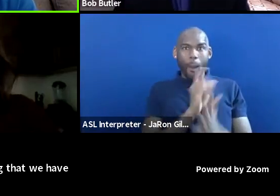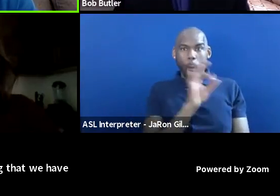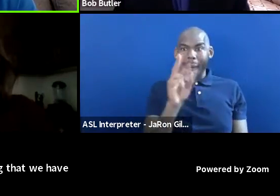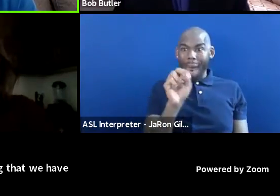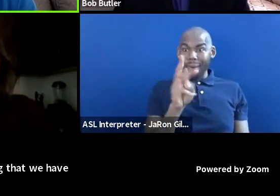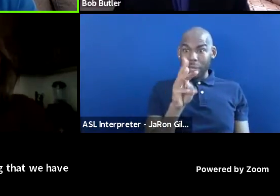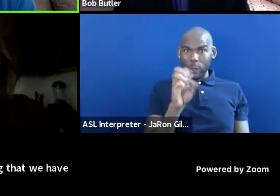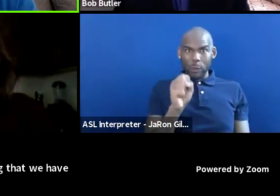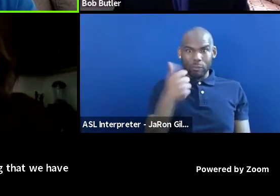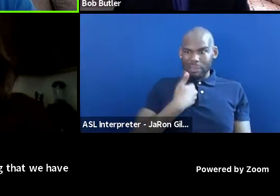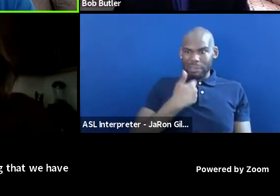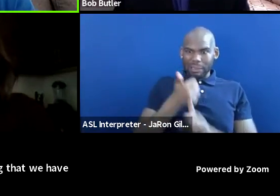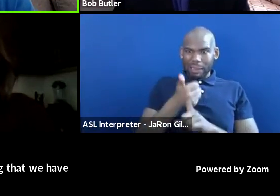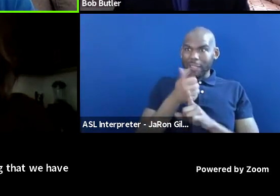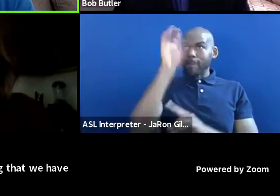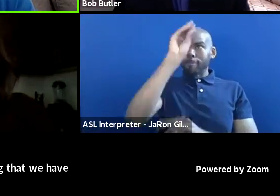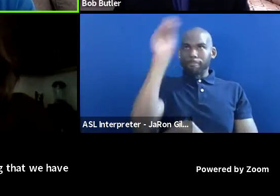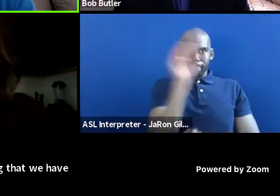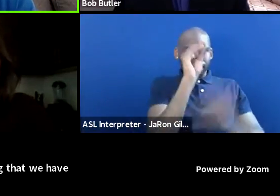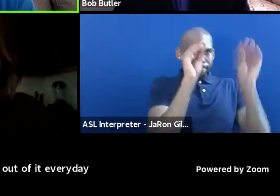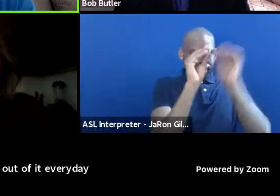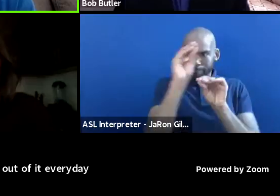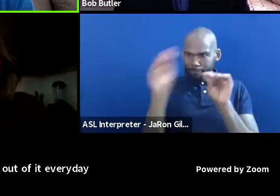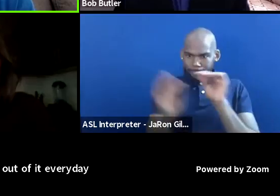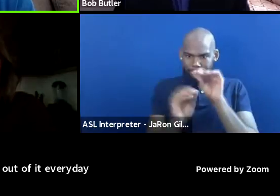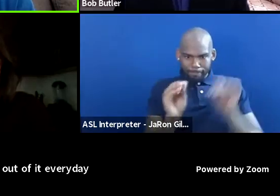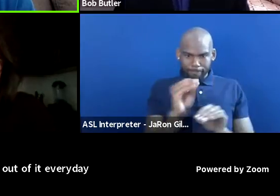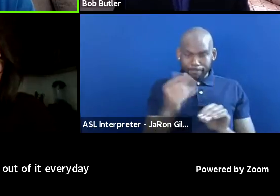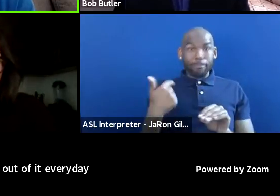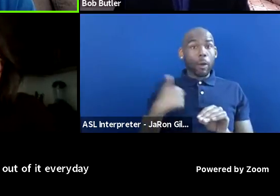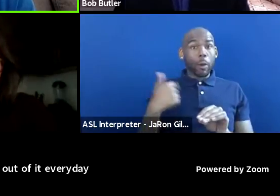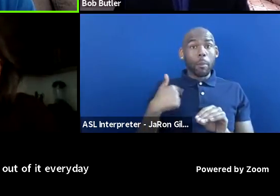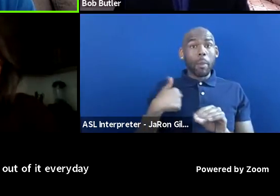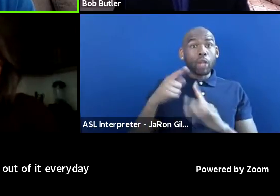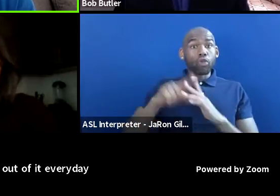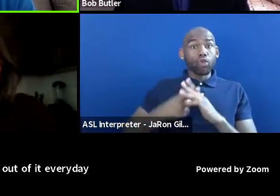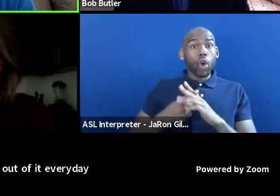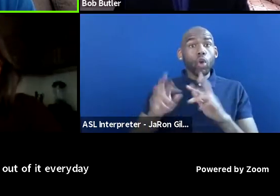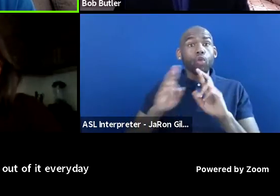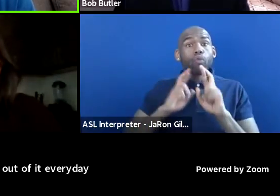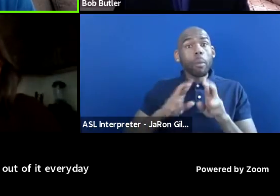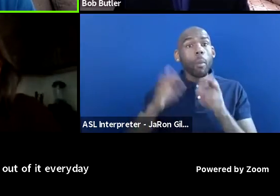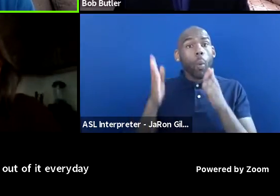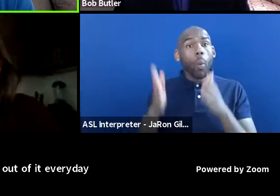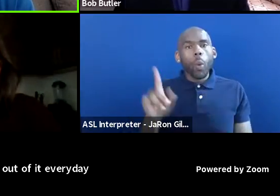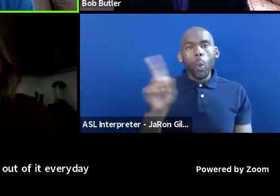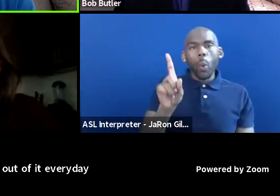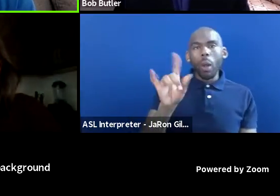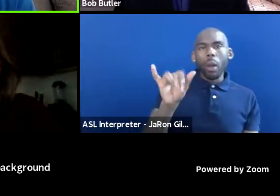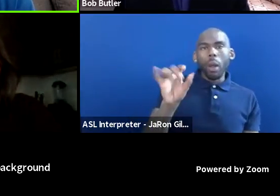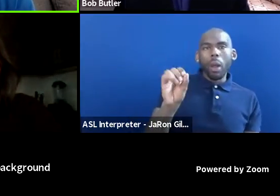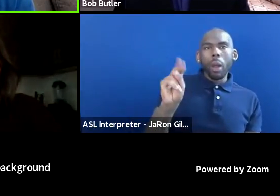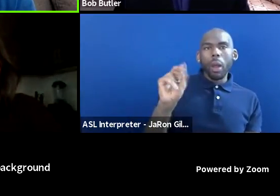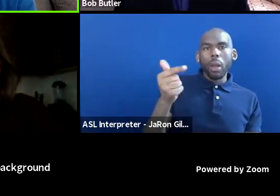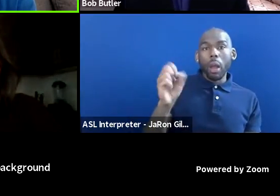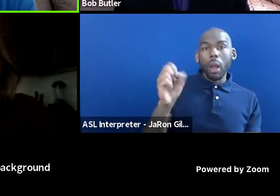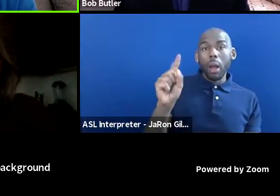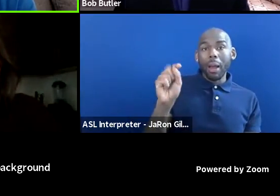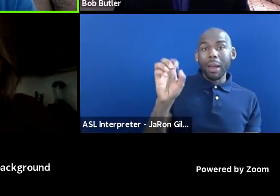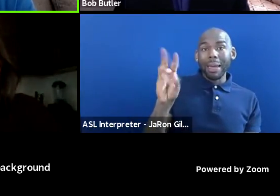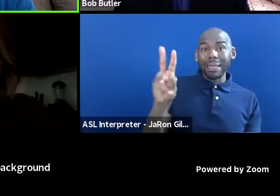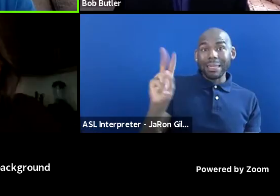And just a bit of my background, I came at it, as Bob mentioned, as a reporter in Youngstown, Ohio. And I was there as